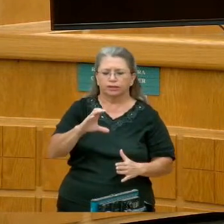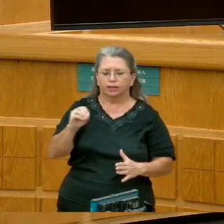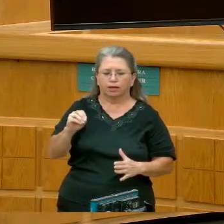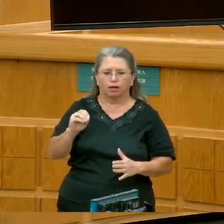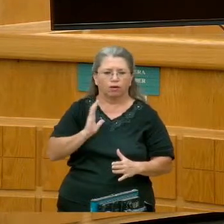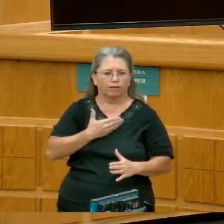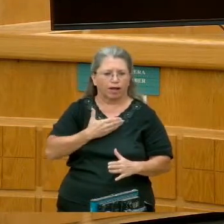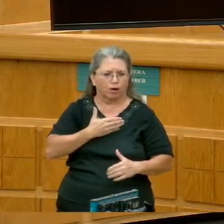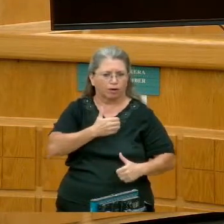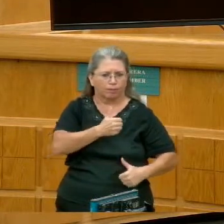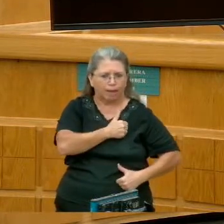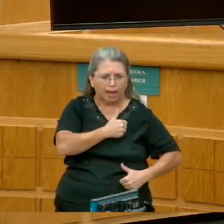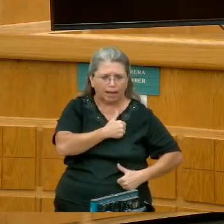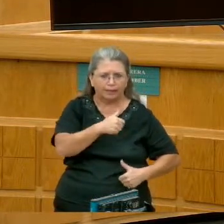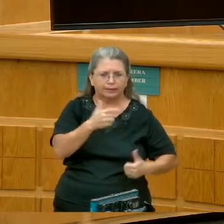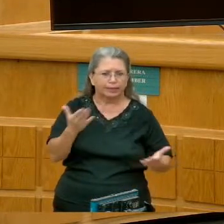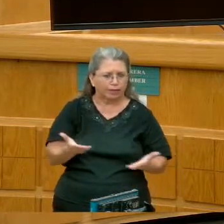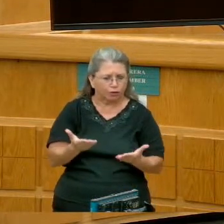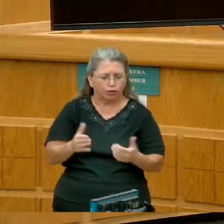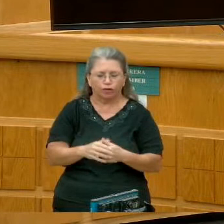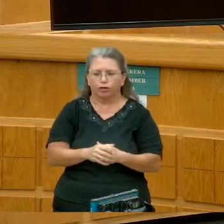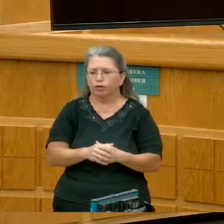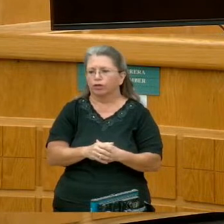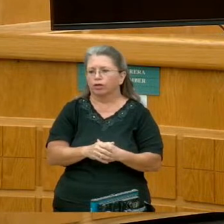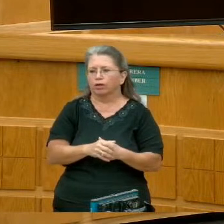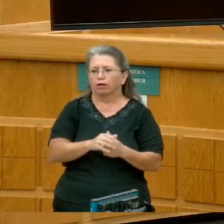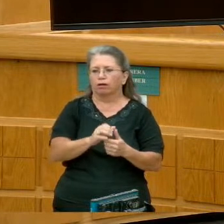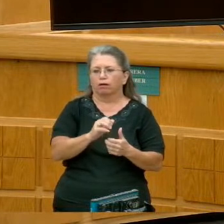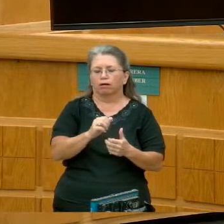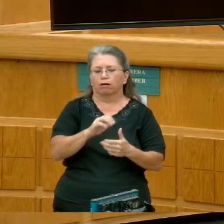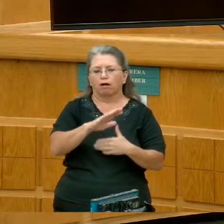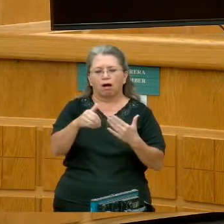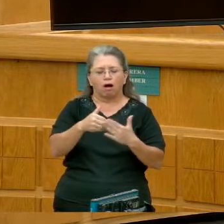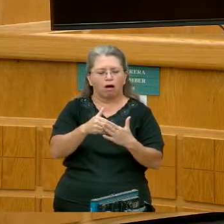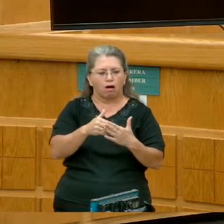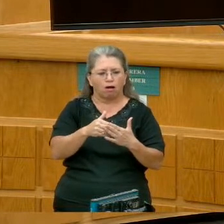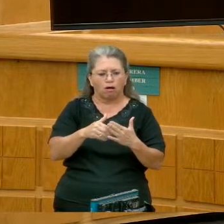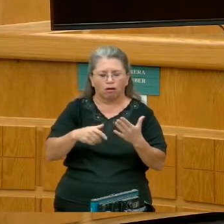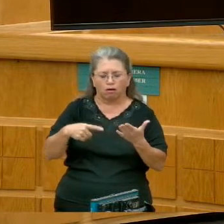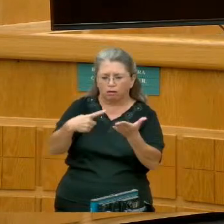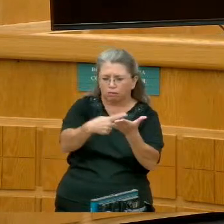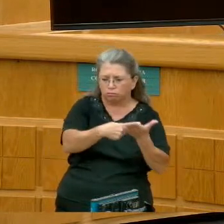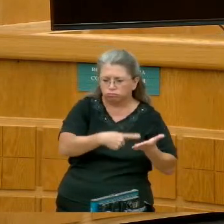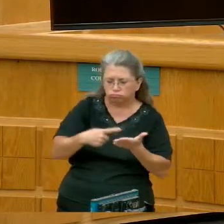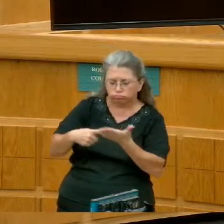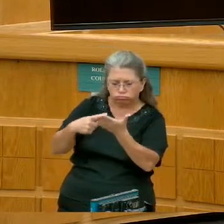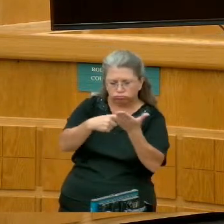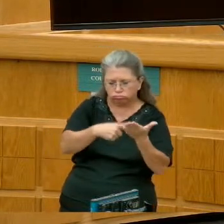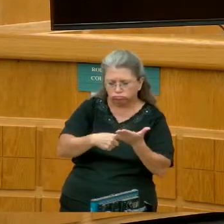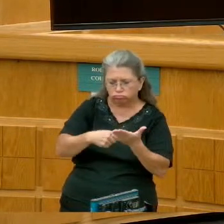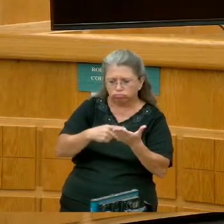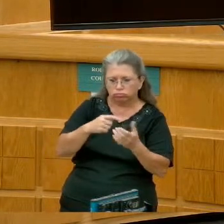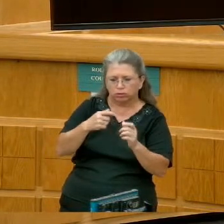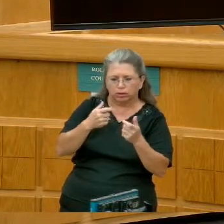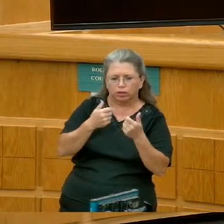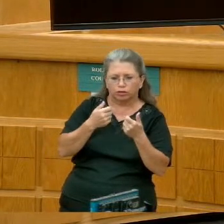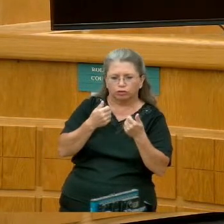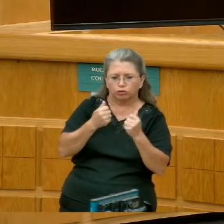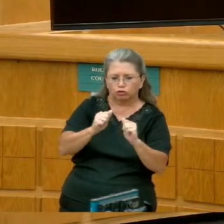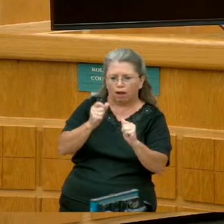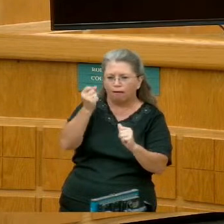Navy base here, all in an effort to understand if this ship would be the right type of resource for